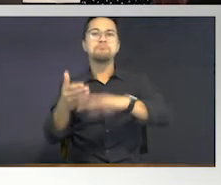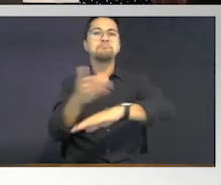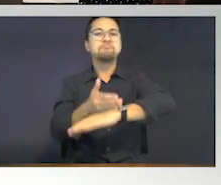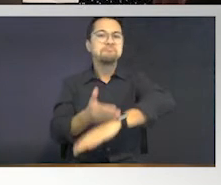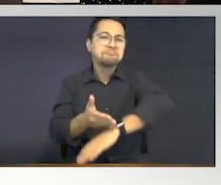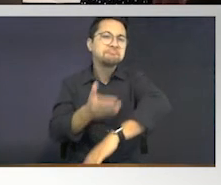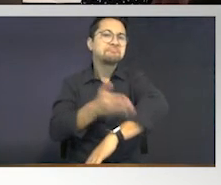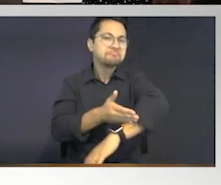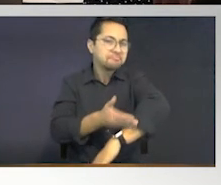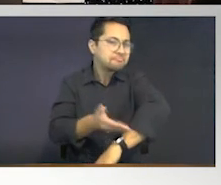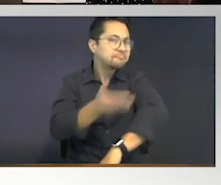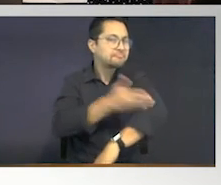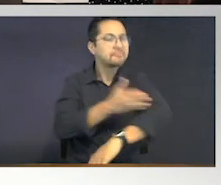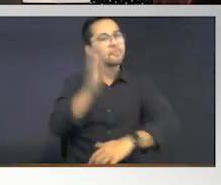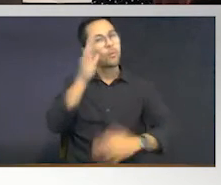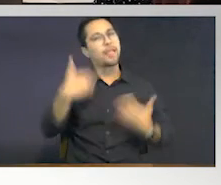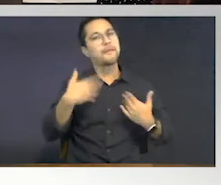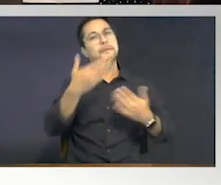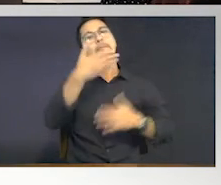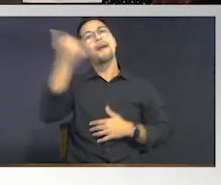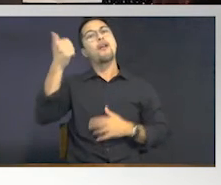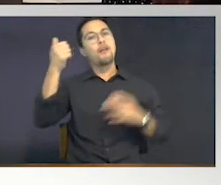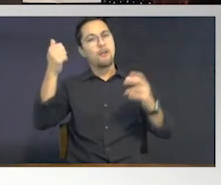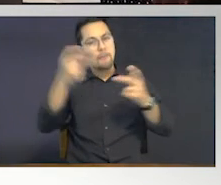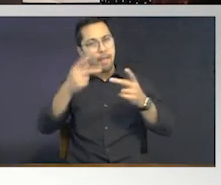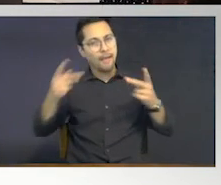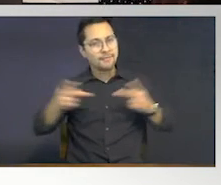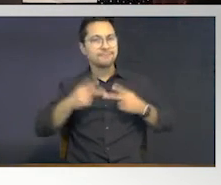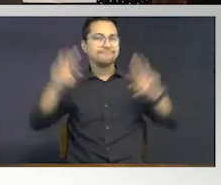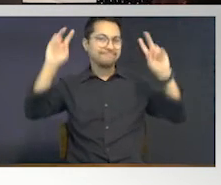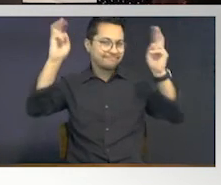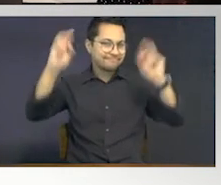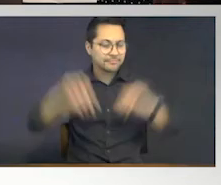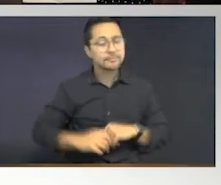place. So I did actually pick up when I was in